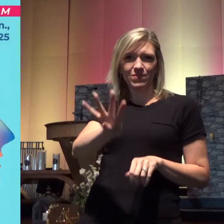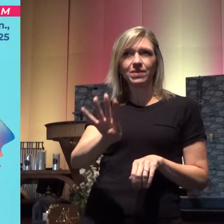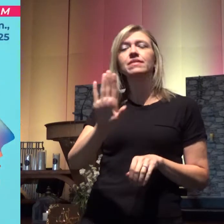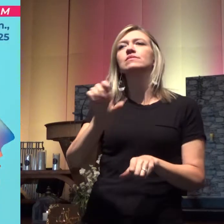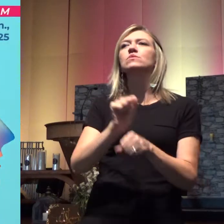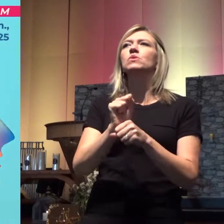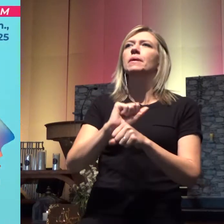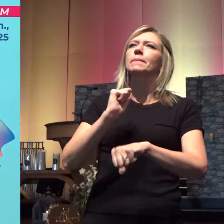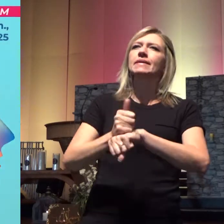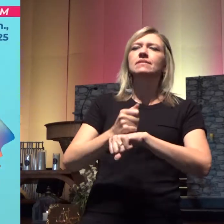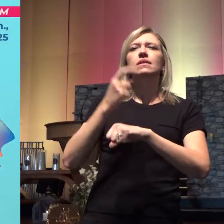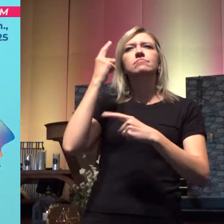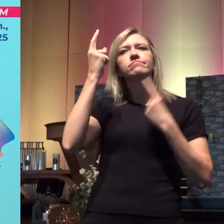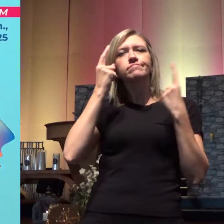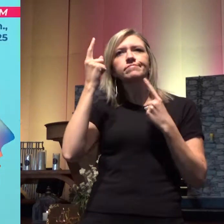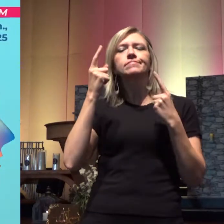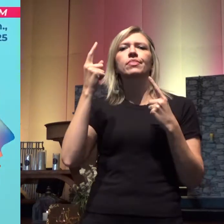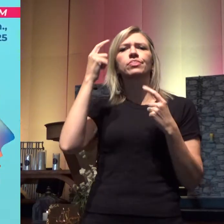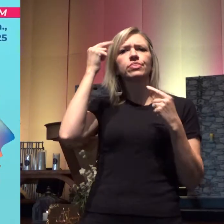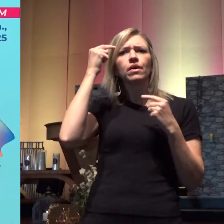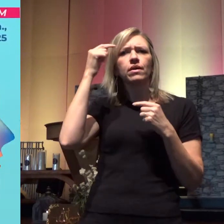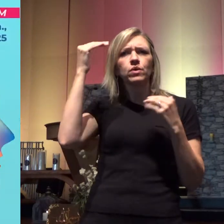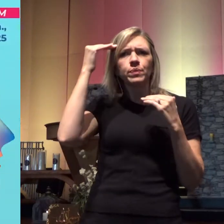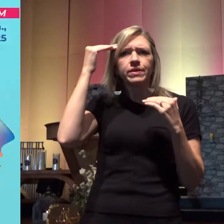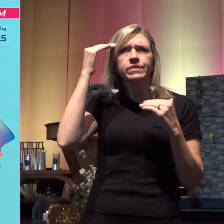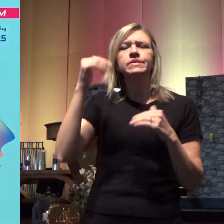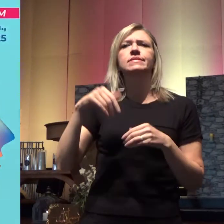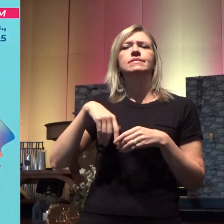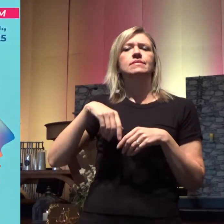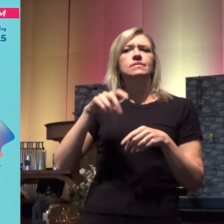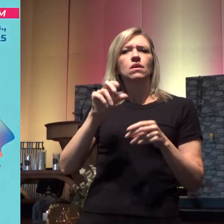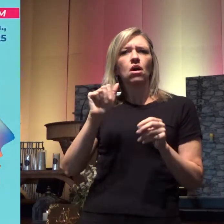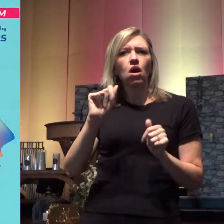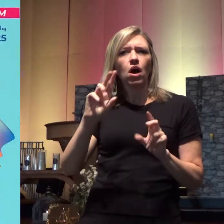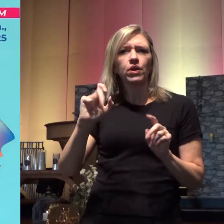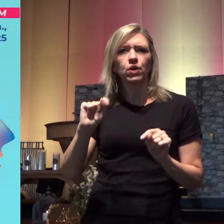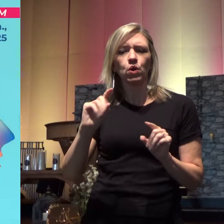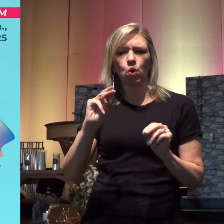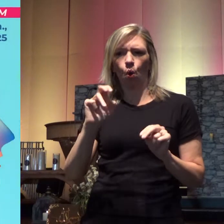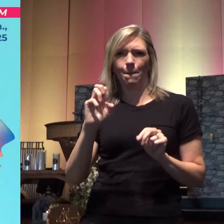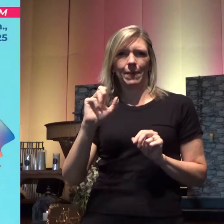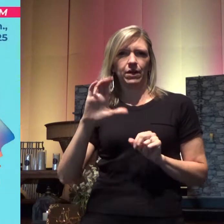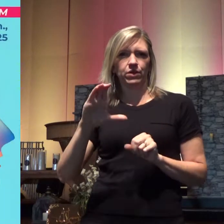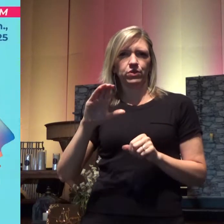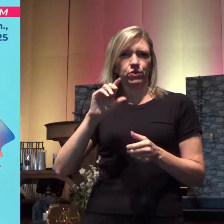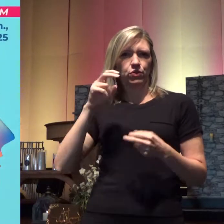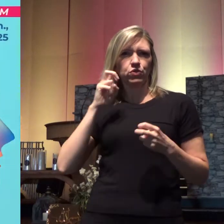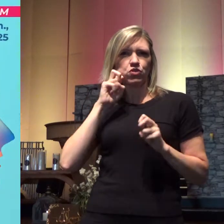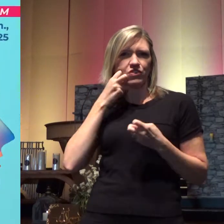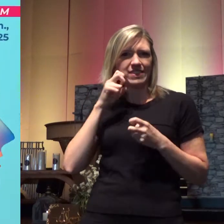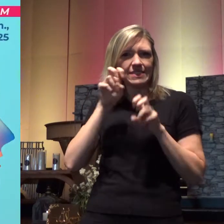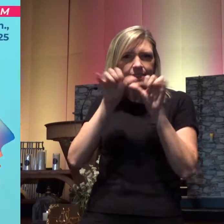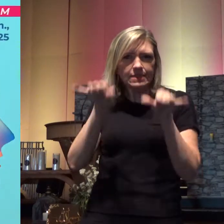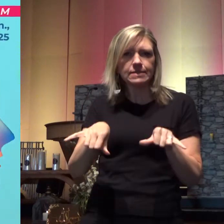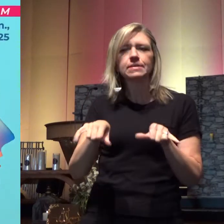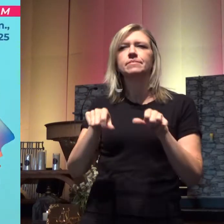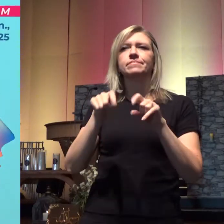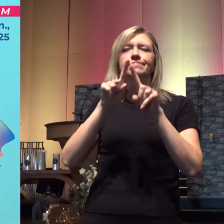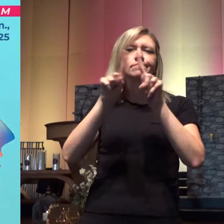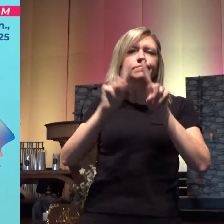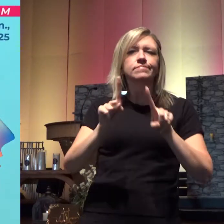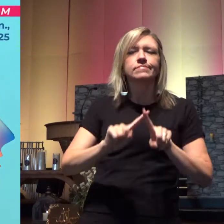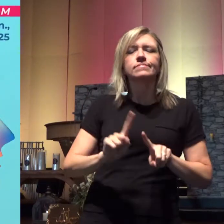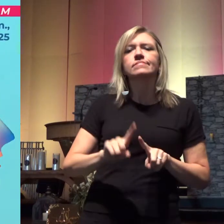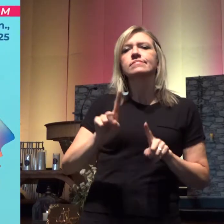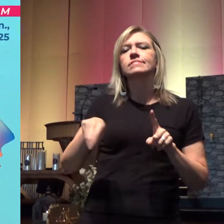mind practices of thought awareness, Thomas Troward and the autonomic nervous system, Deb Dana and polyvagal theory, and